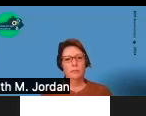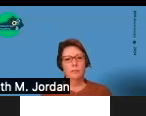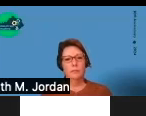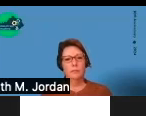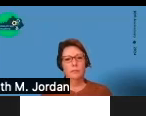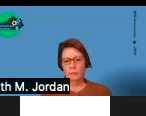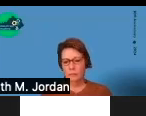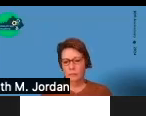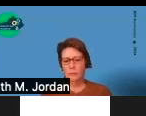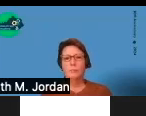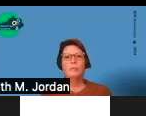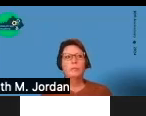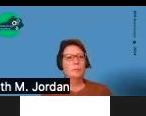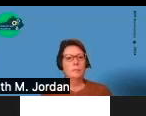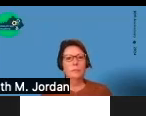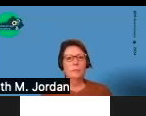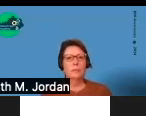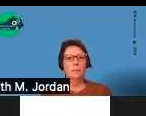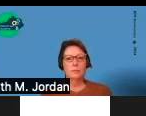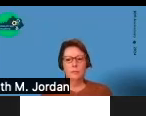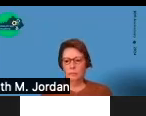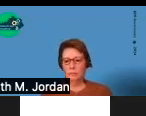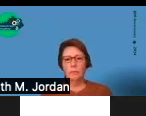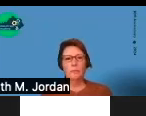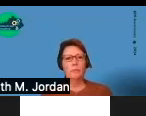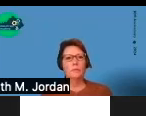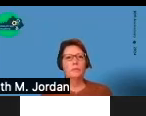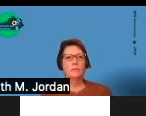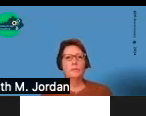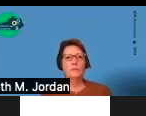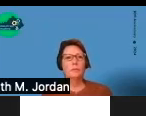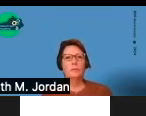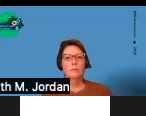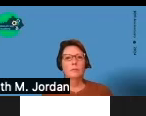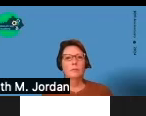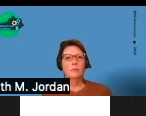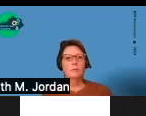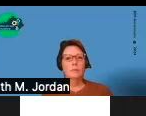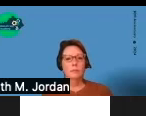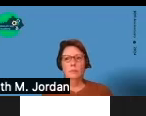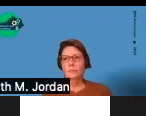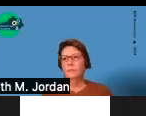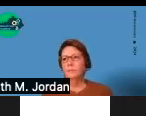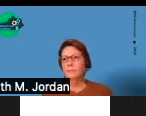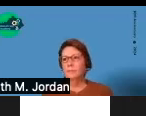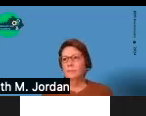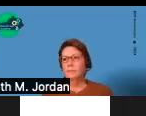health. And now Tammy and Beth will discuss evidence-based practices.